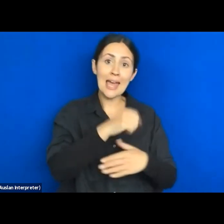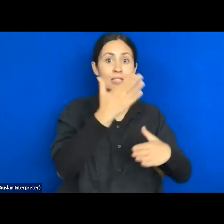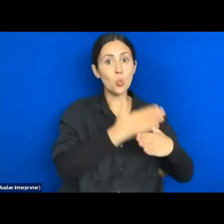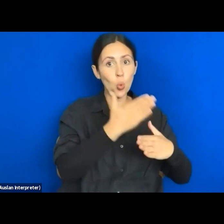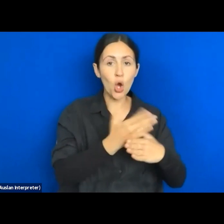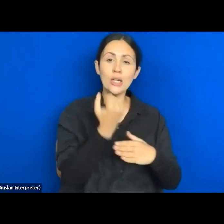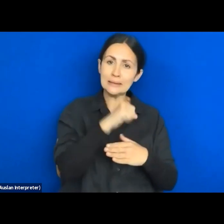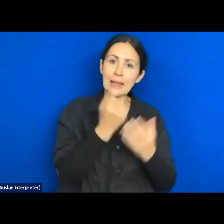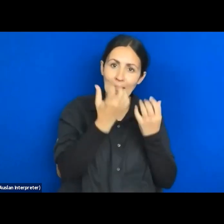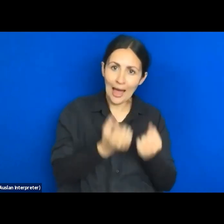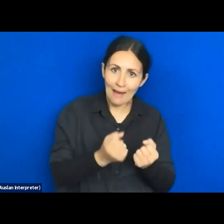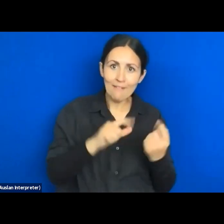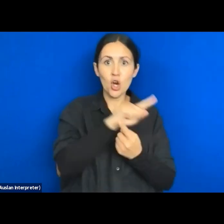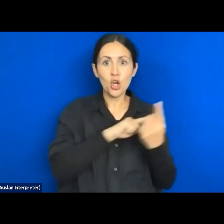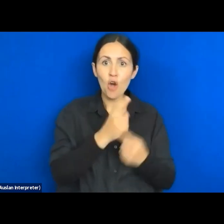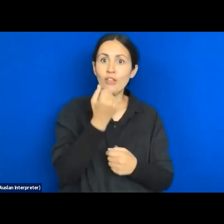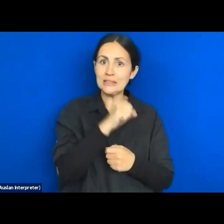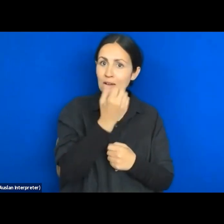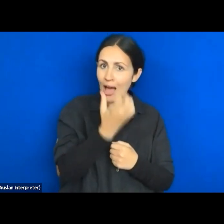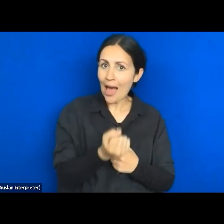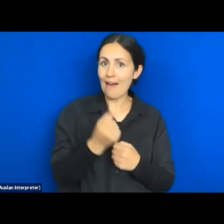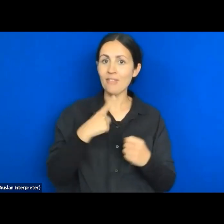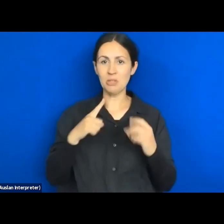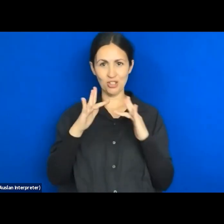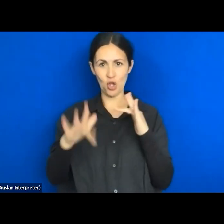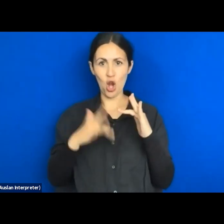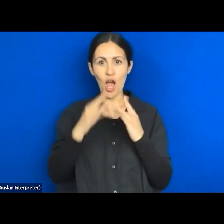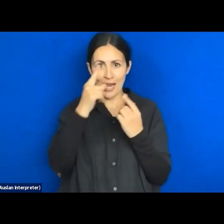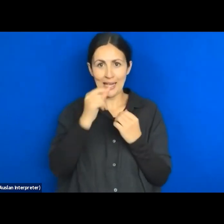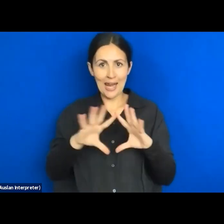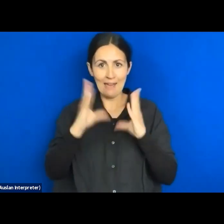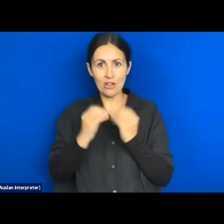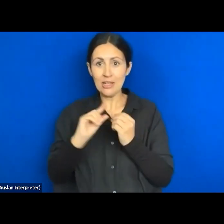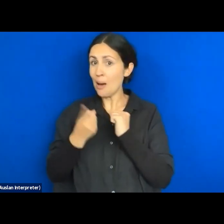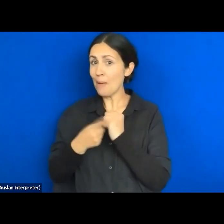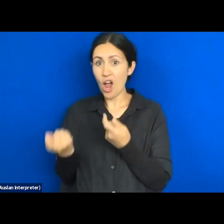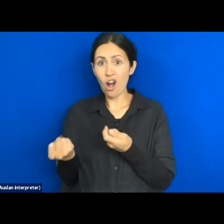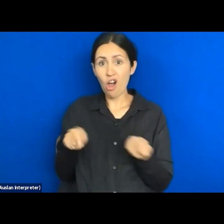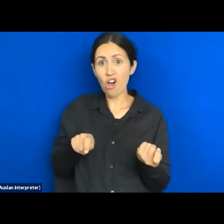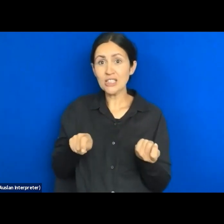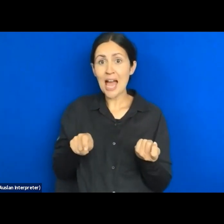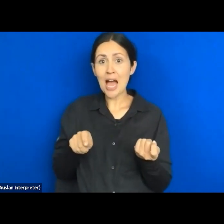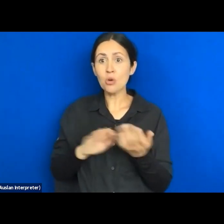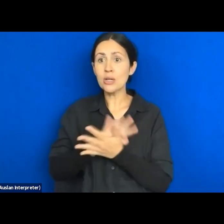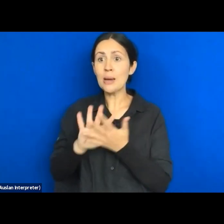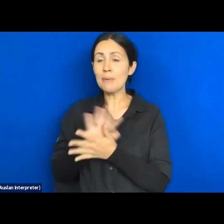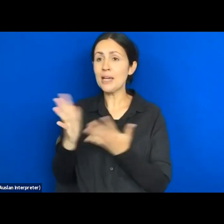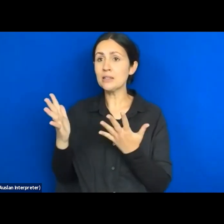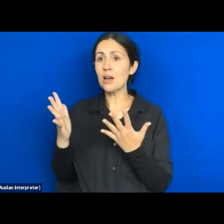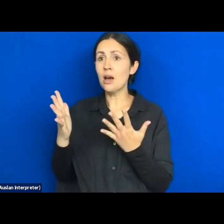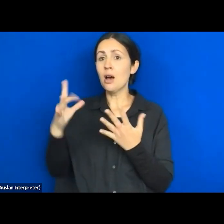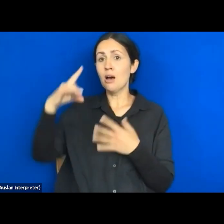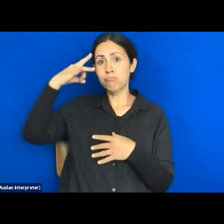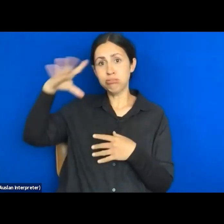stop, thanks to the technology of the type we're using now, lockdowns did become a circuit breaker of sorts, giving